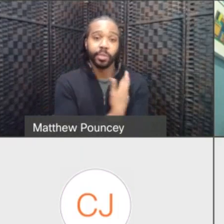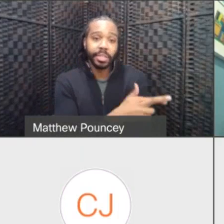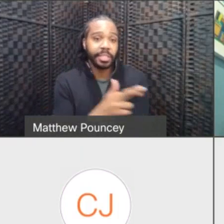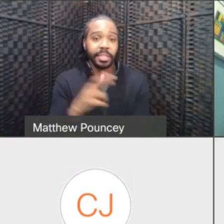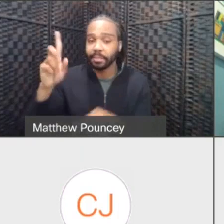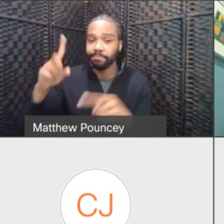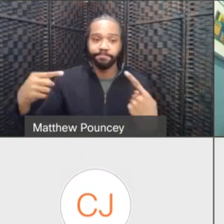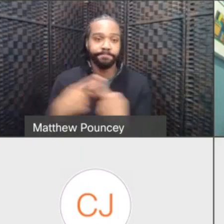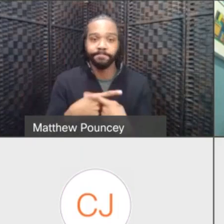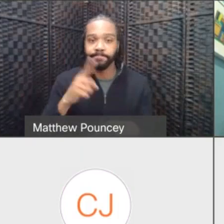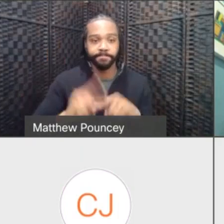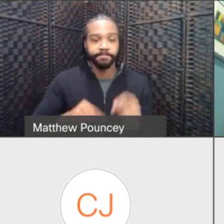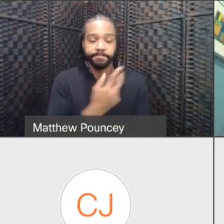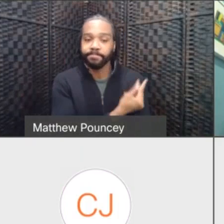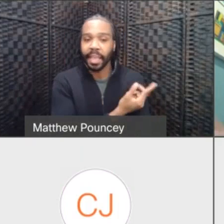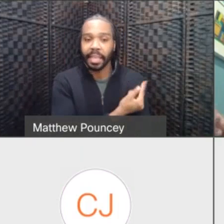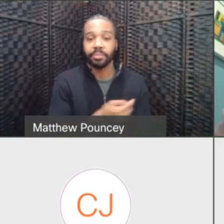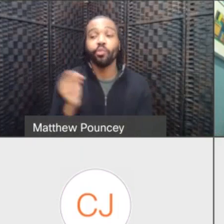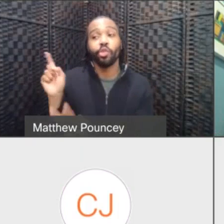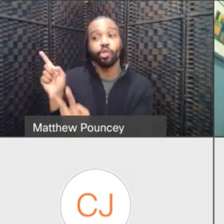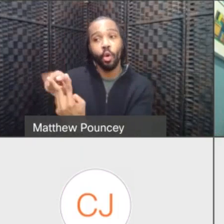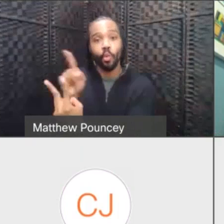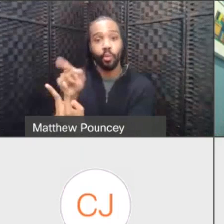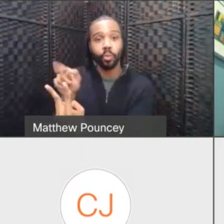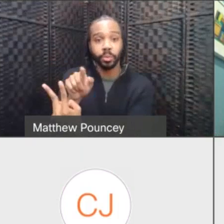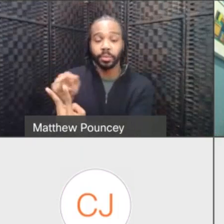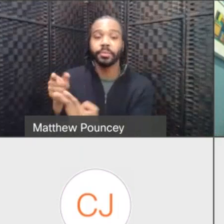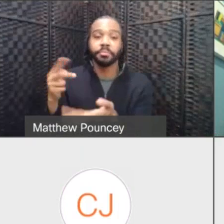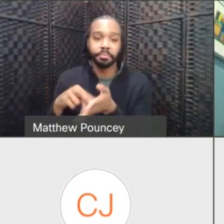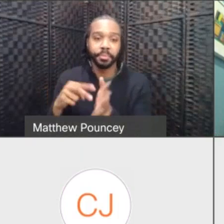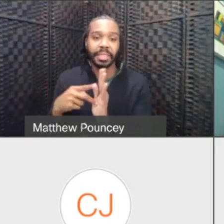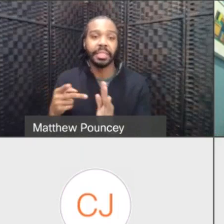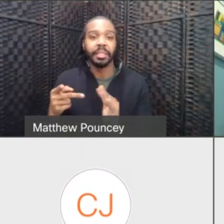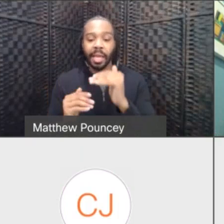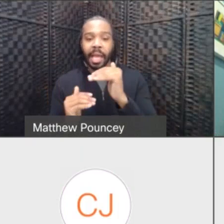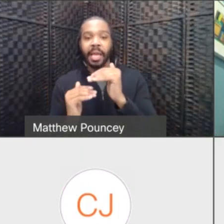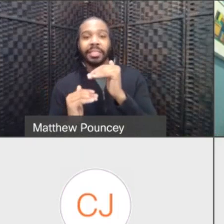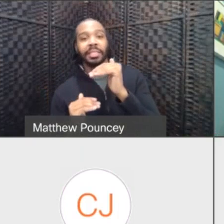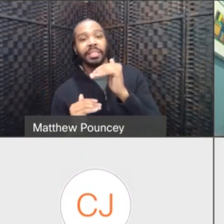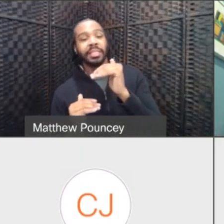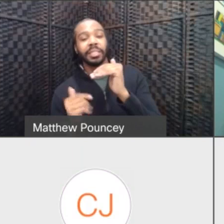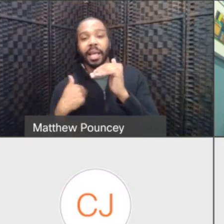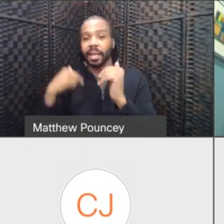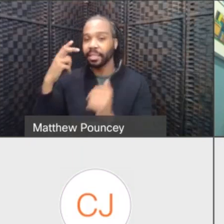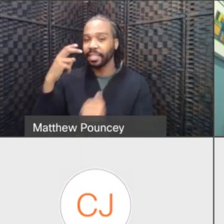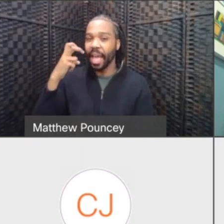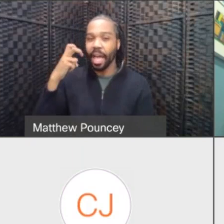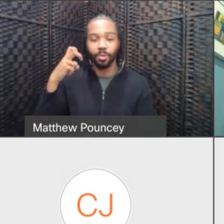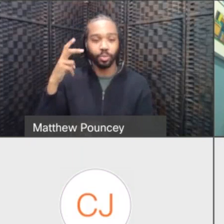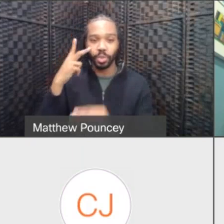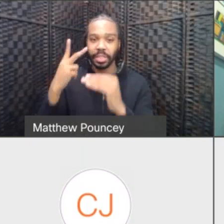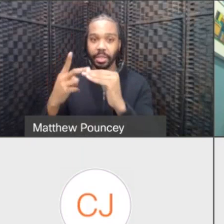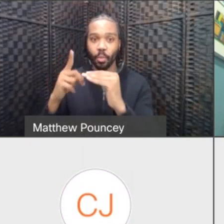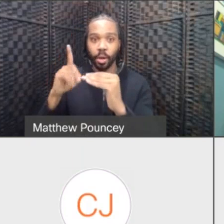vaccine. And in those cases, that will keep us from ever being, I expect, at 100%. We're